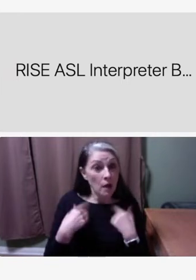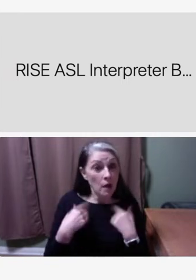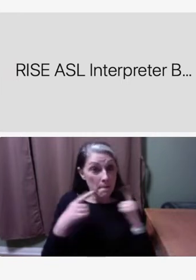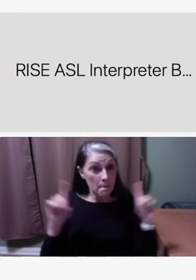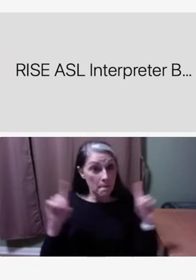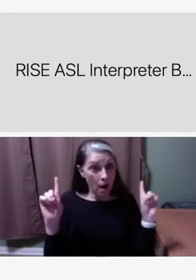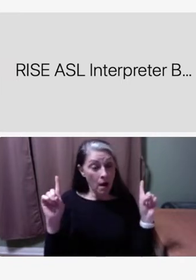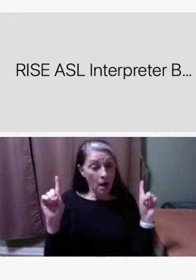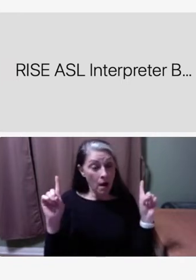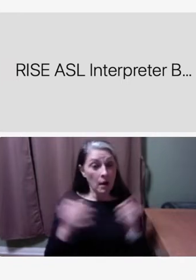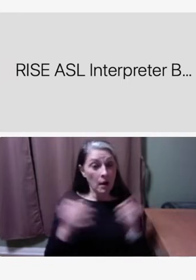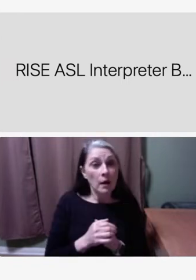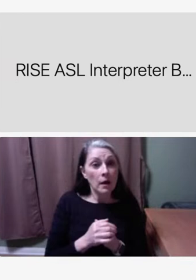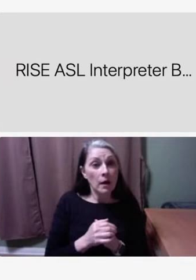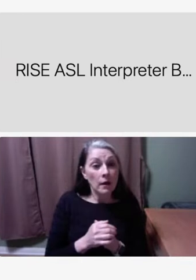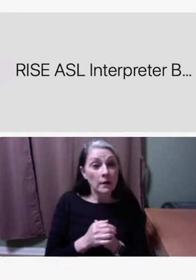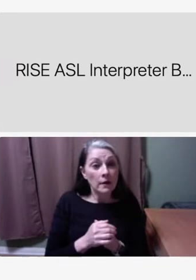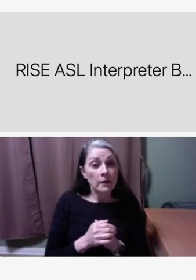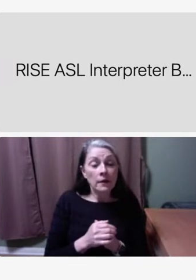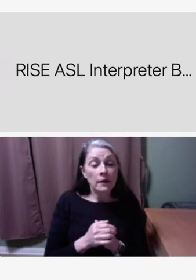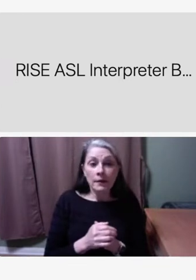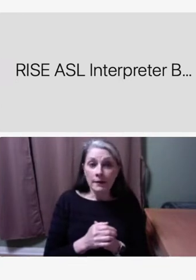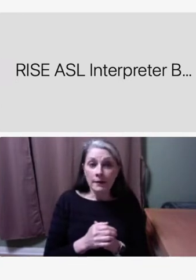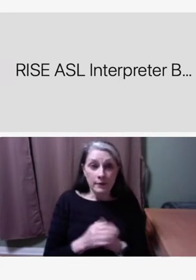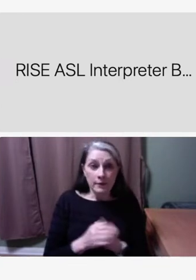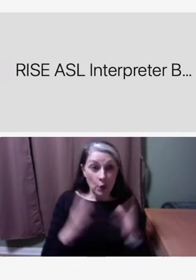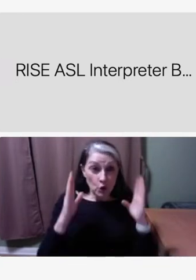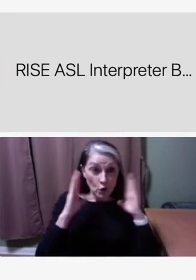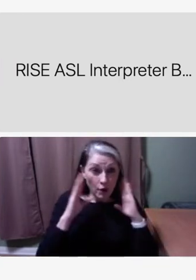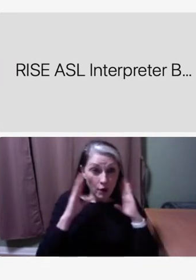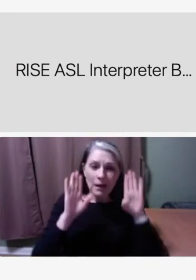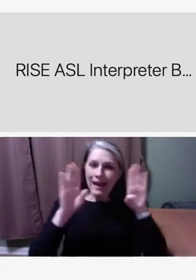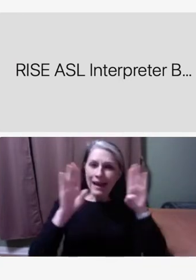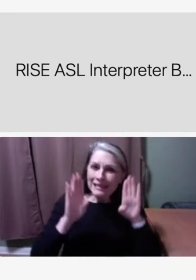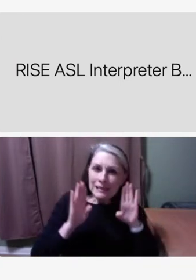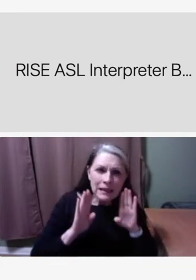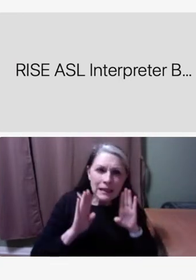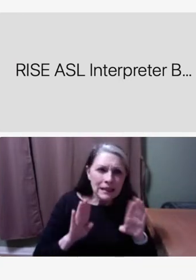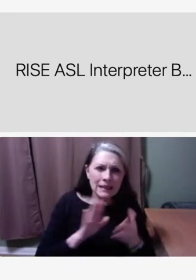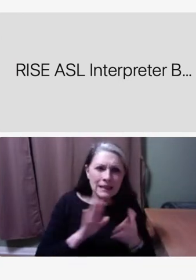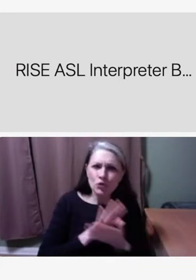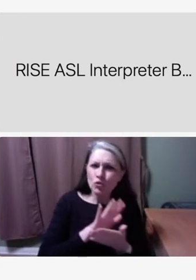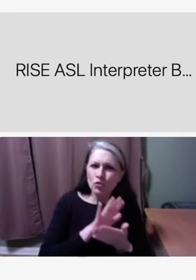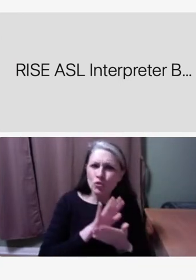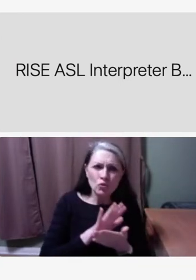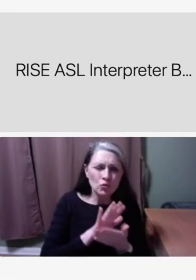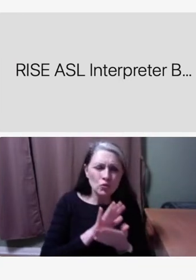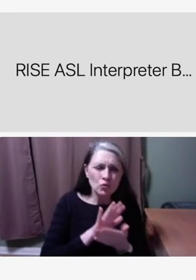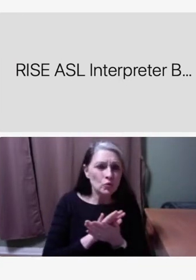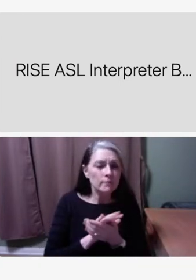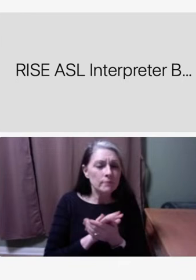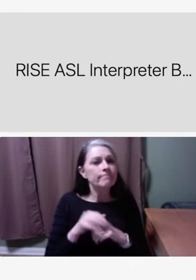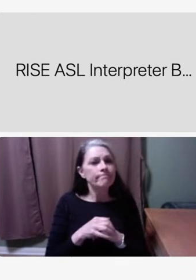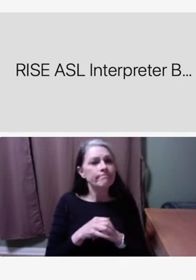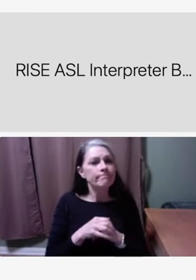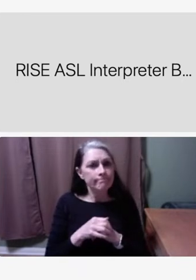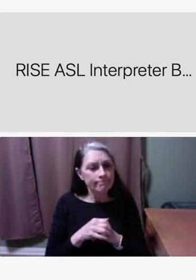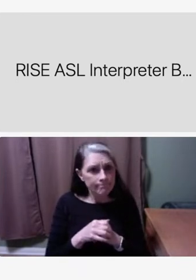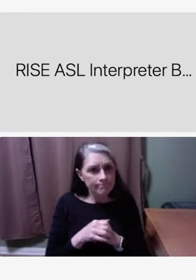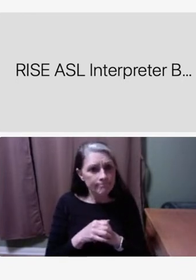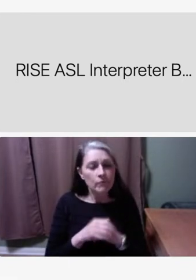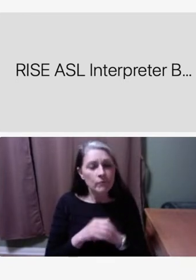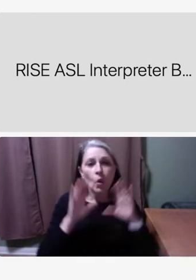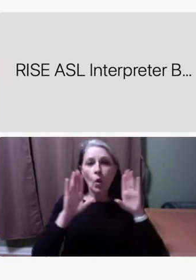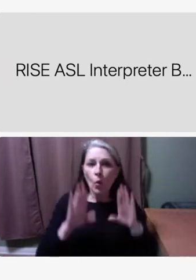been acknowledged as excellent schools, as an excellent school with wonderful programs.